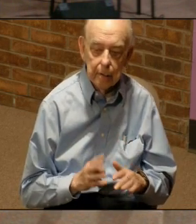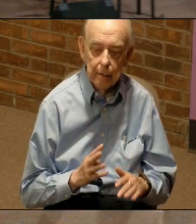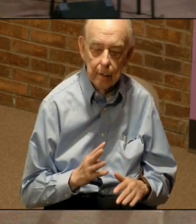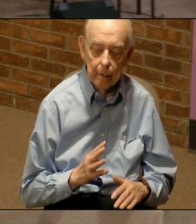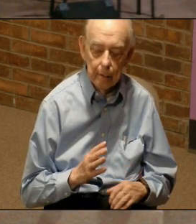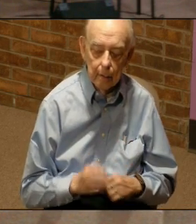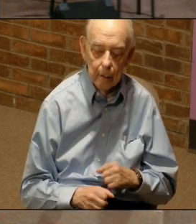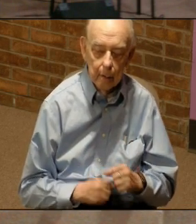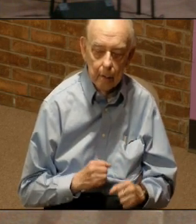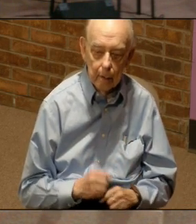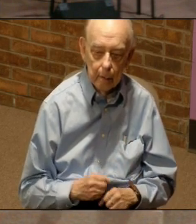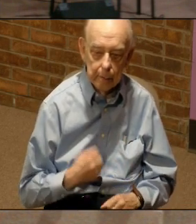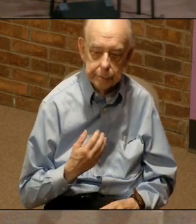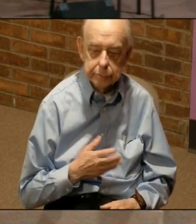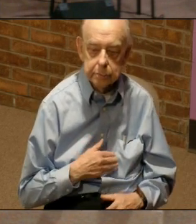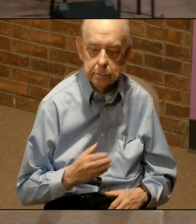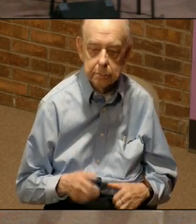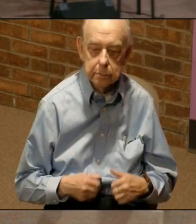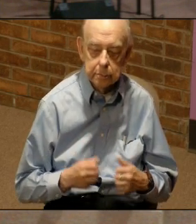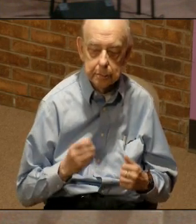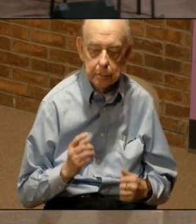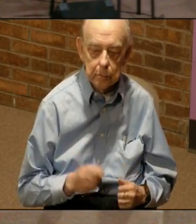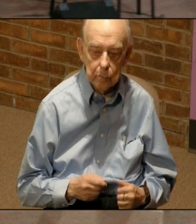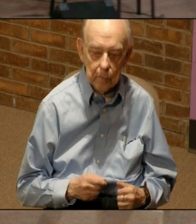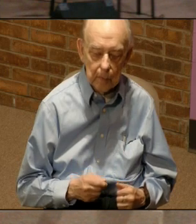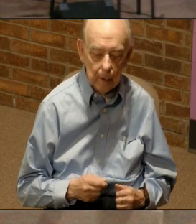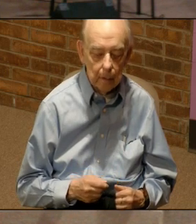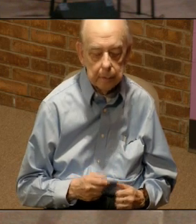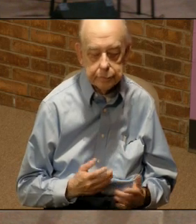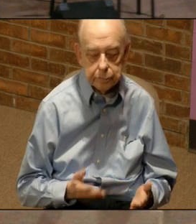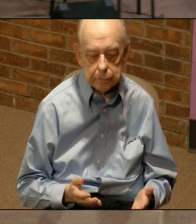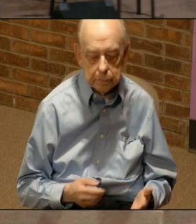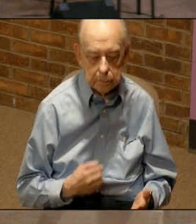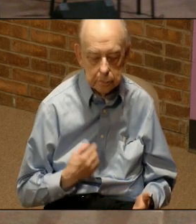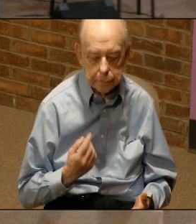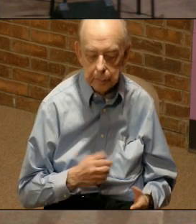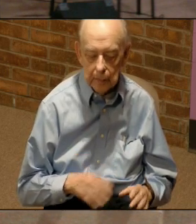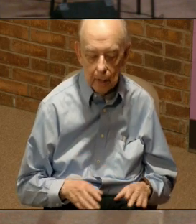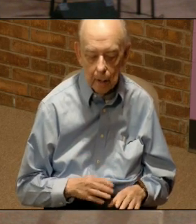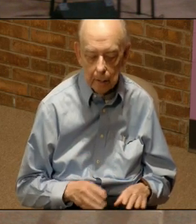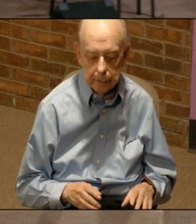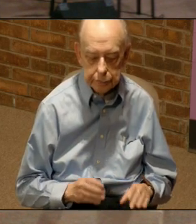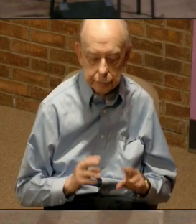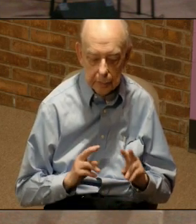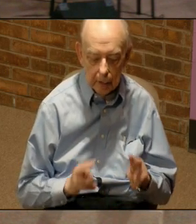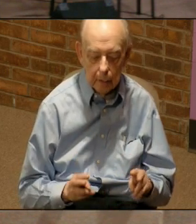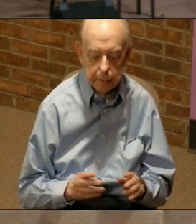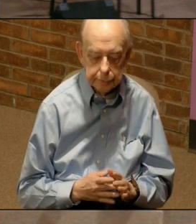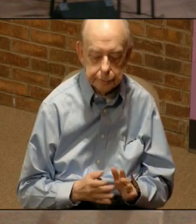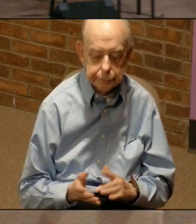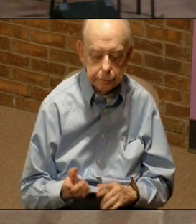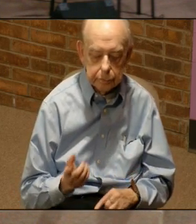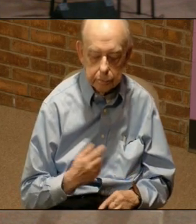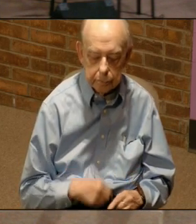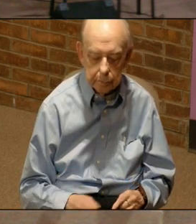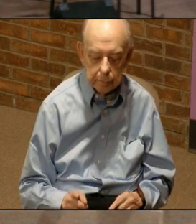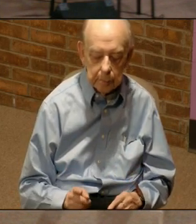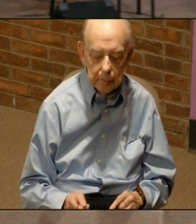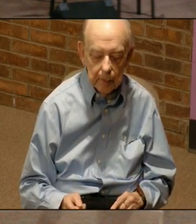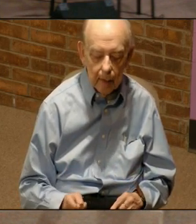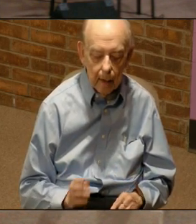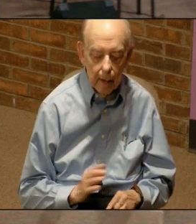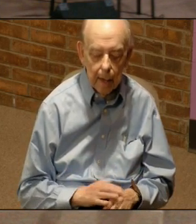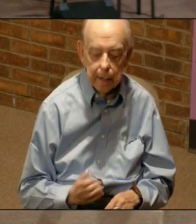Our life, ladies and gentlemen, need to be to a point where what we are doing is looking for Jesus to come back any moment and any